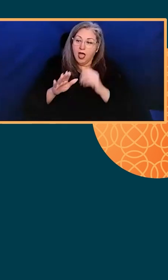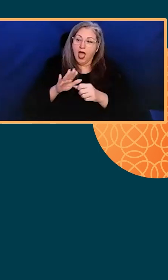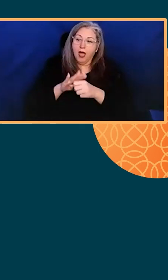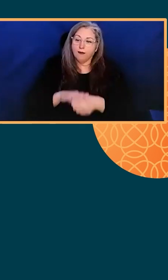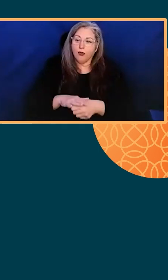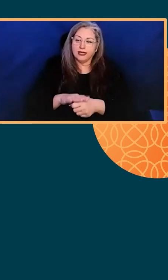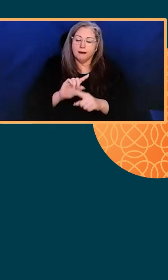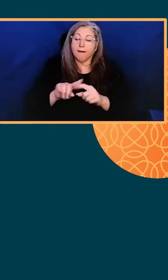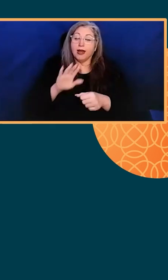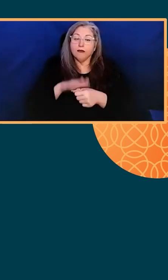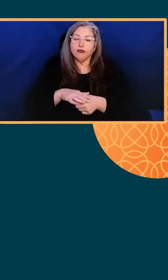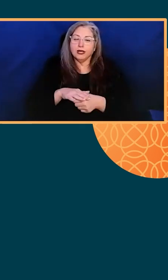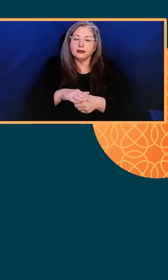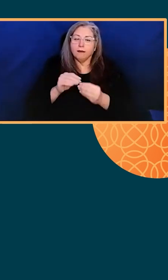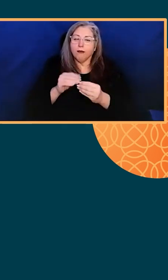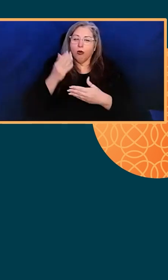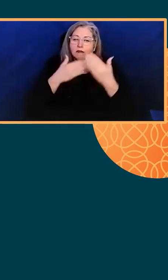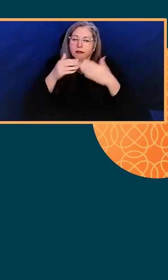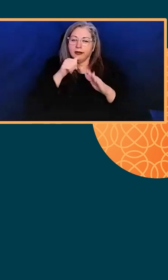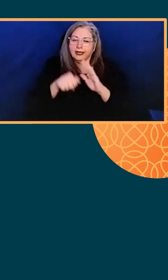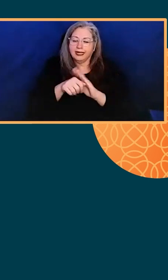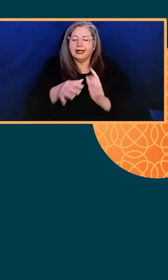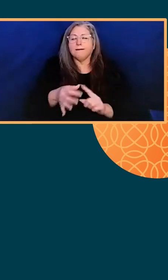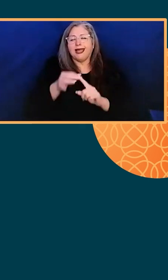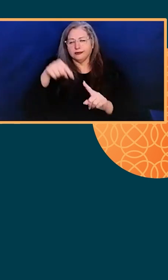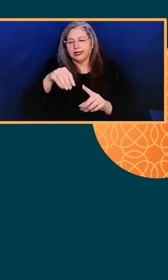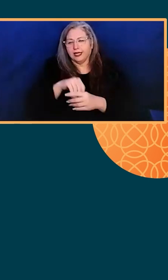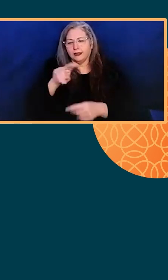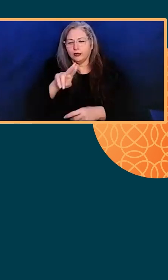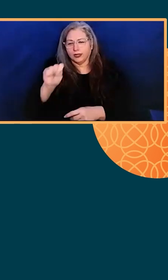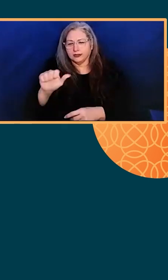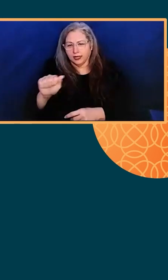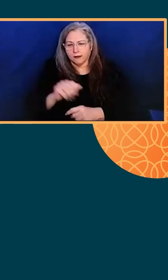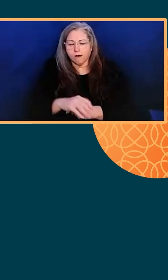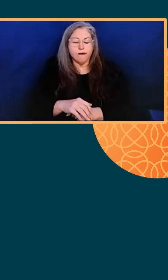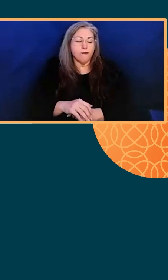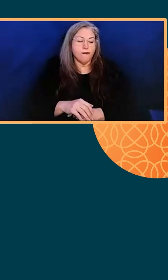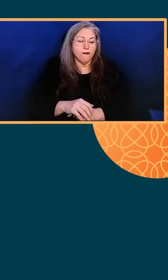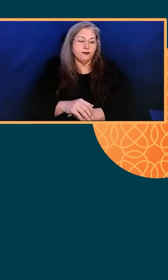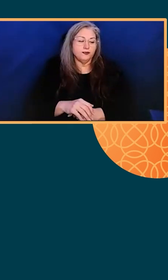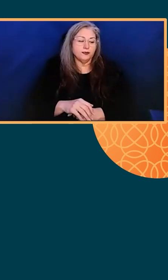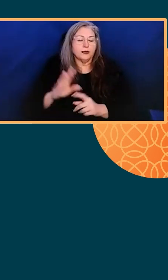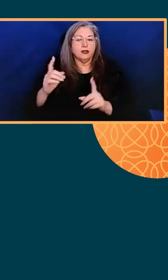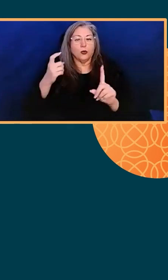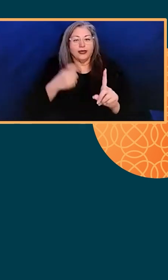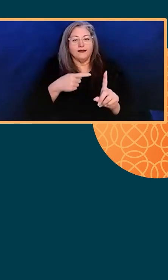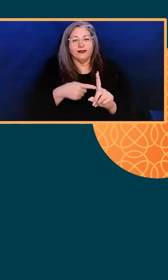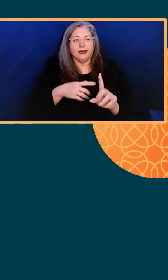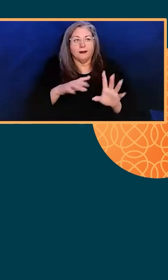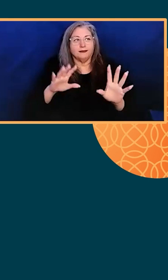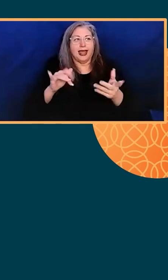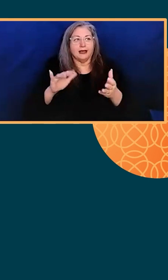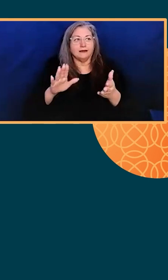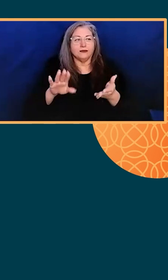hidden ways, specifically in the United States of America, that give them somewhat of a